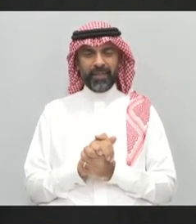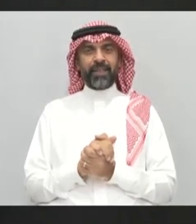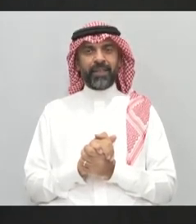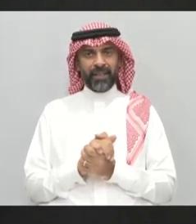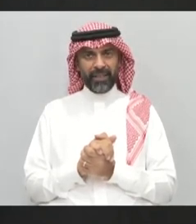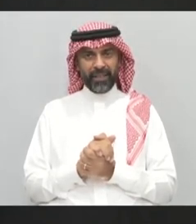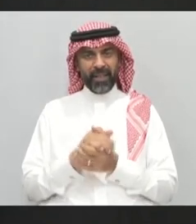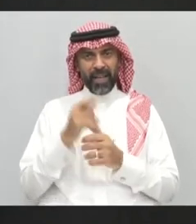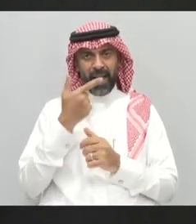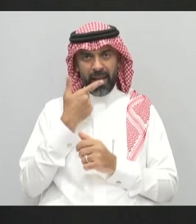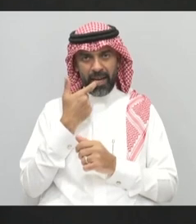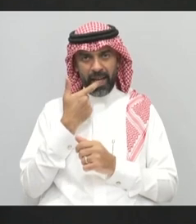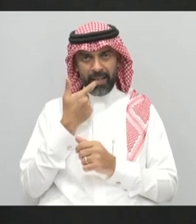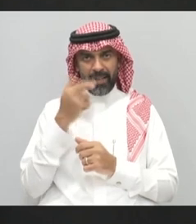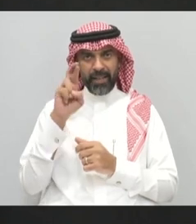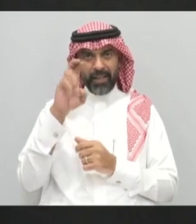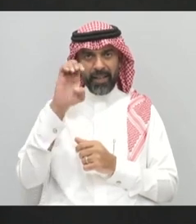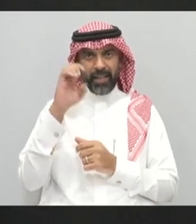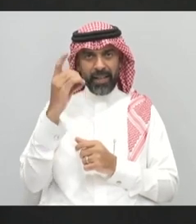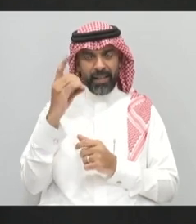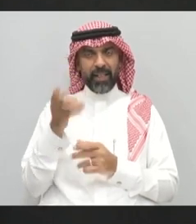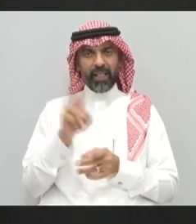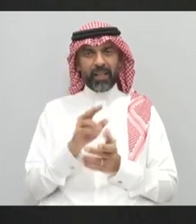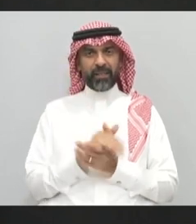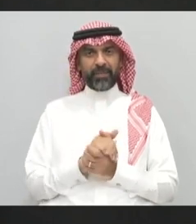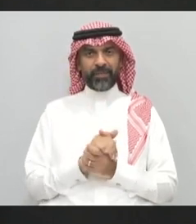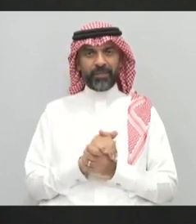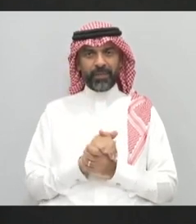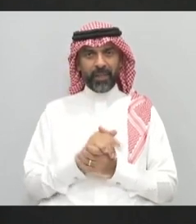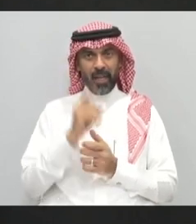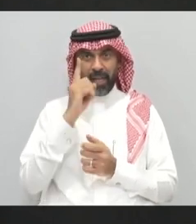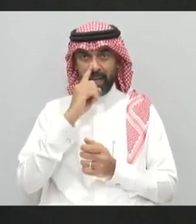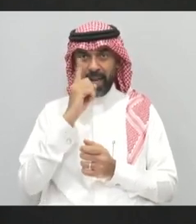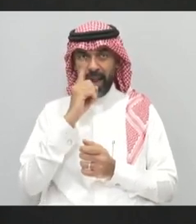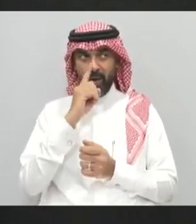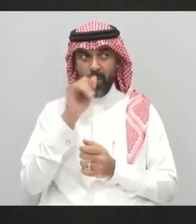Yes, red. Huh, what else? Yellow.